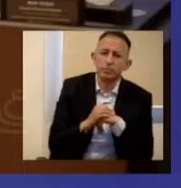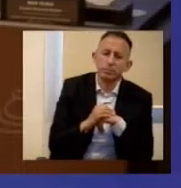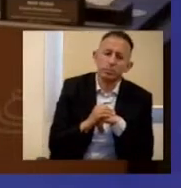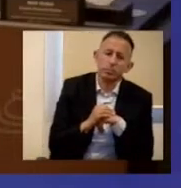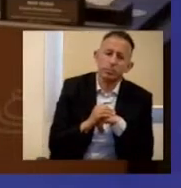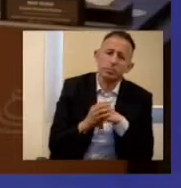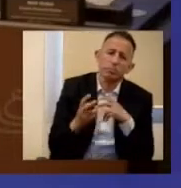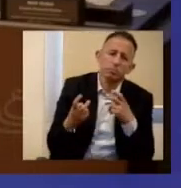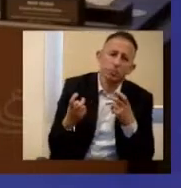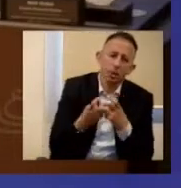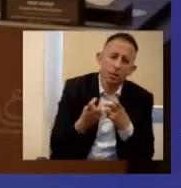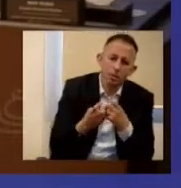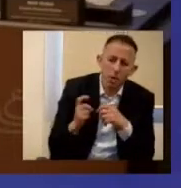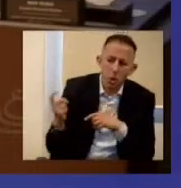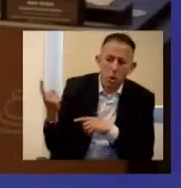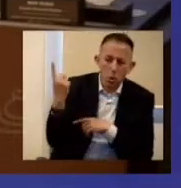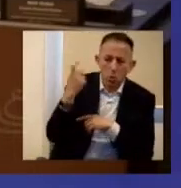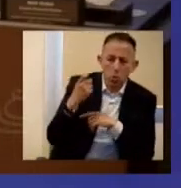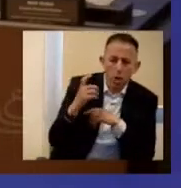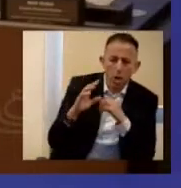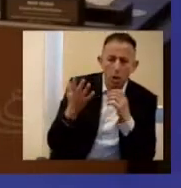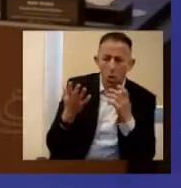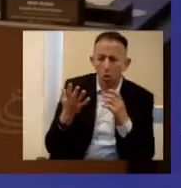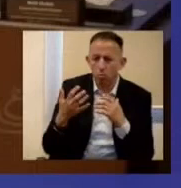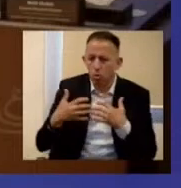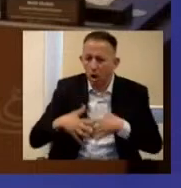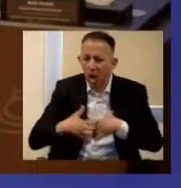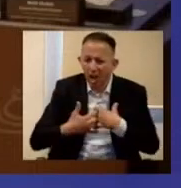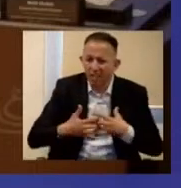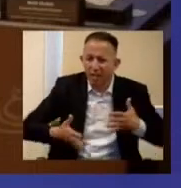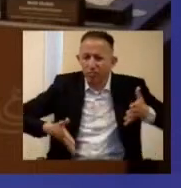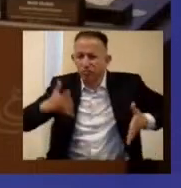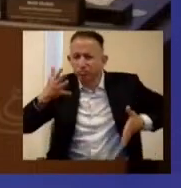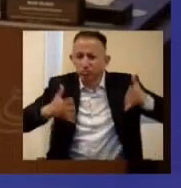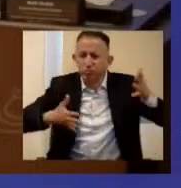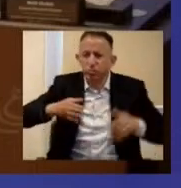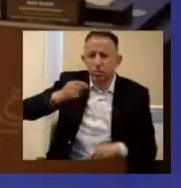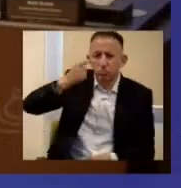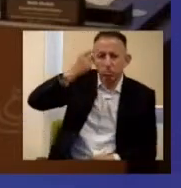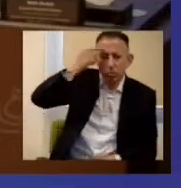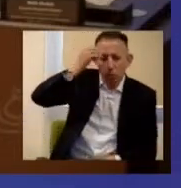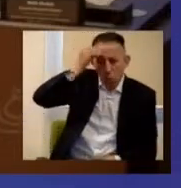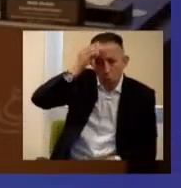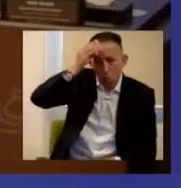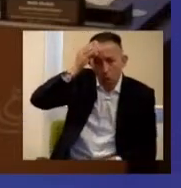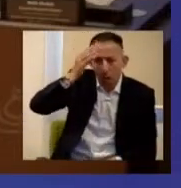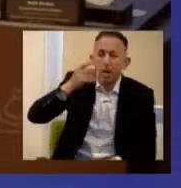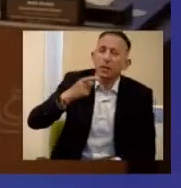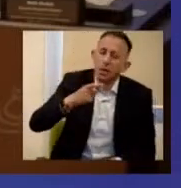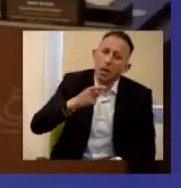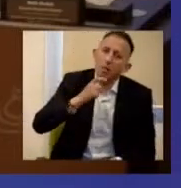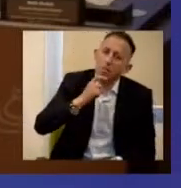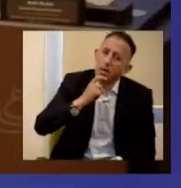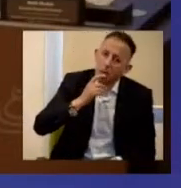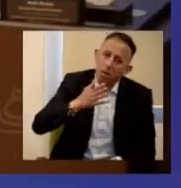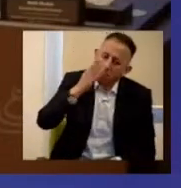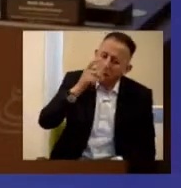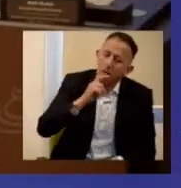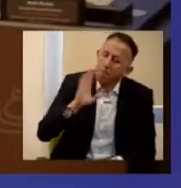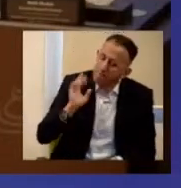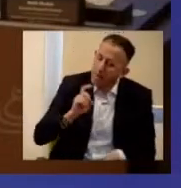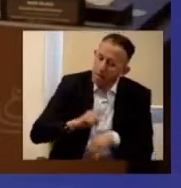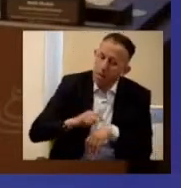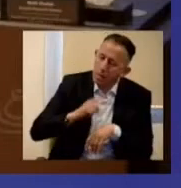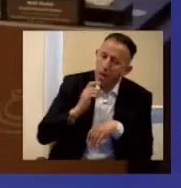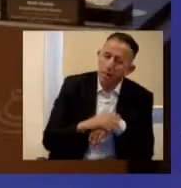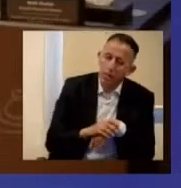me is not in the near future, foreseeable future, because I haven't seen anything that allow us to consider we'll have sentient machines, but